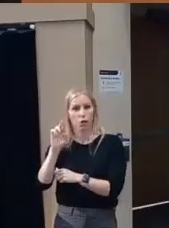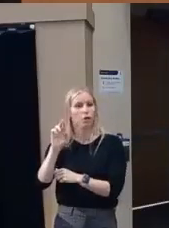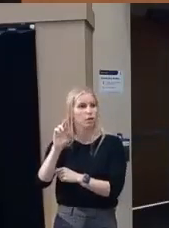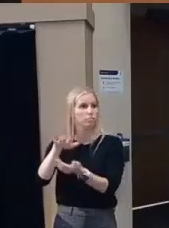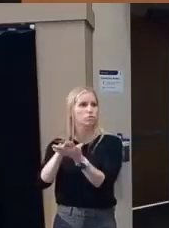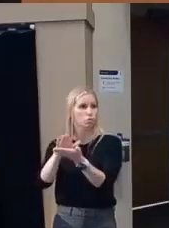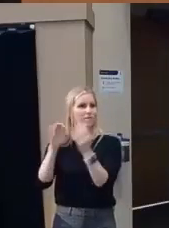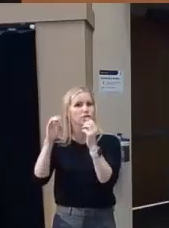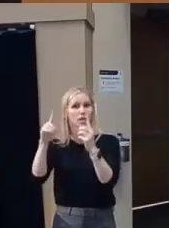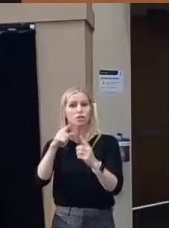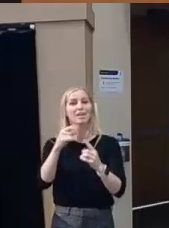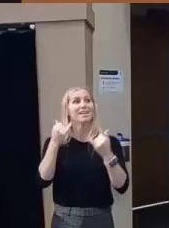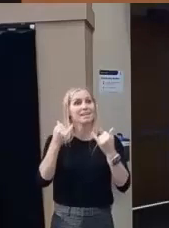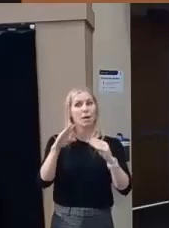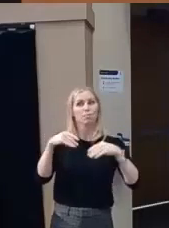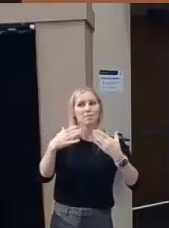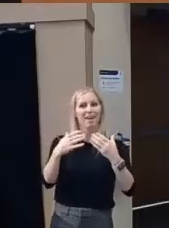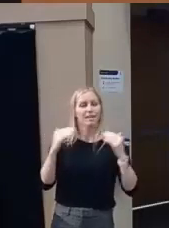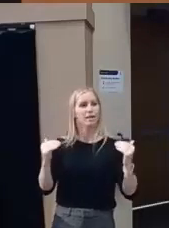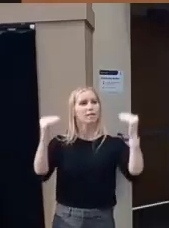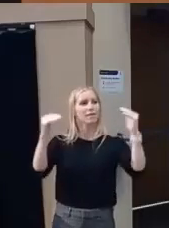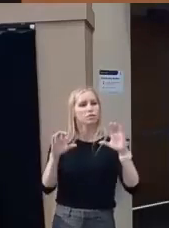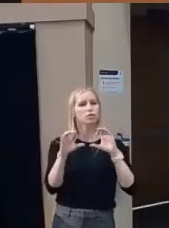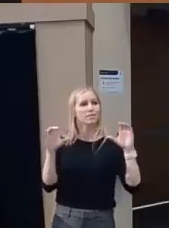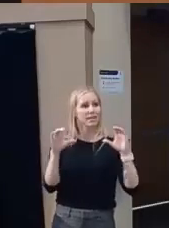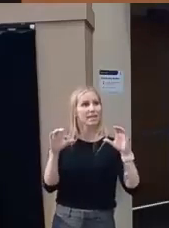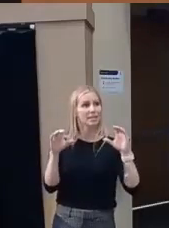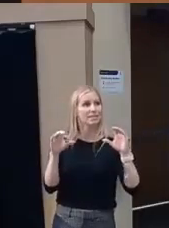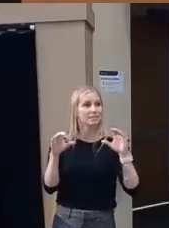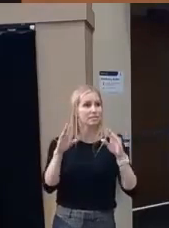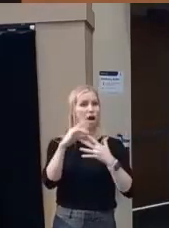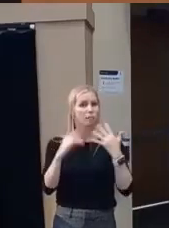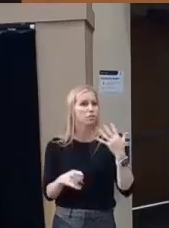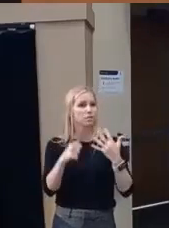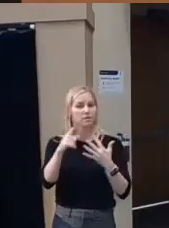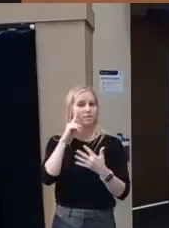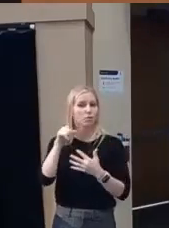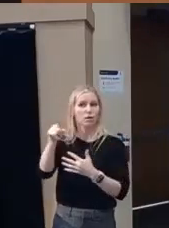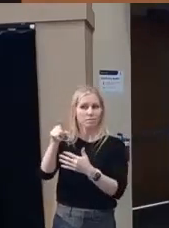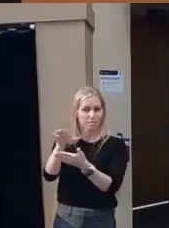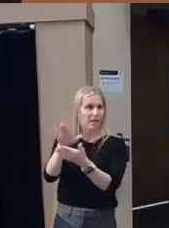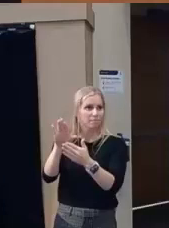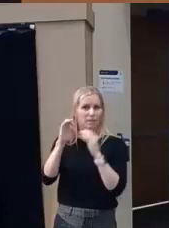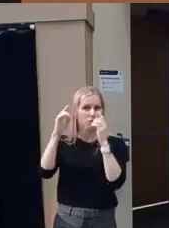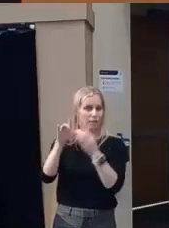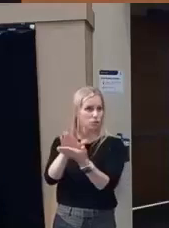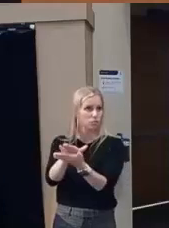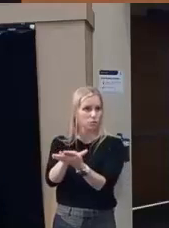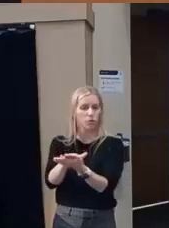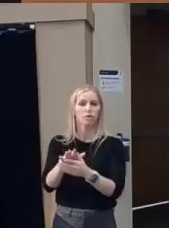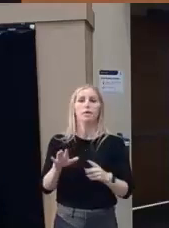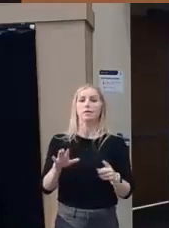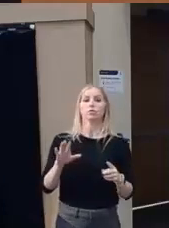providing an advanced certificate in addiction counseling through the Warner School. And it is a partnership between our clinic and